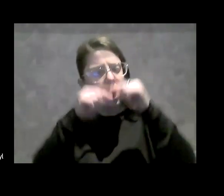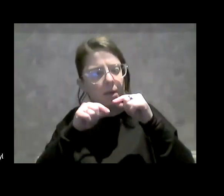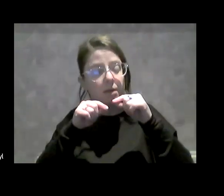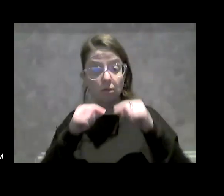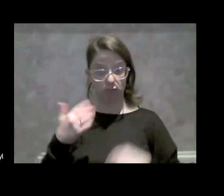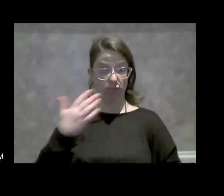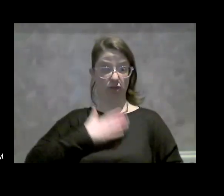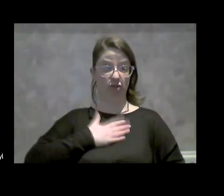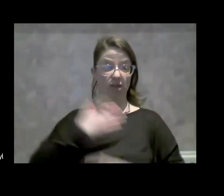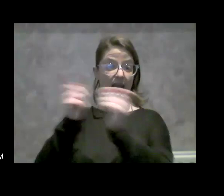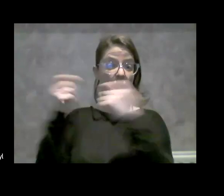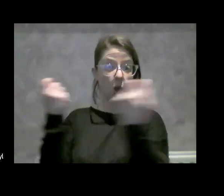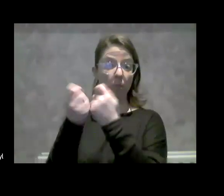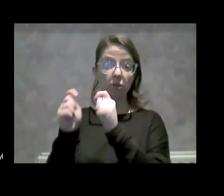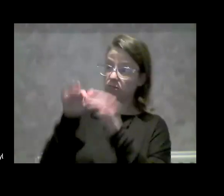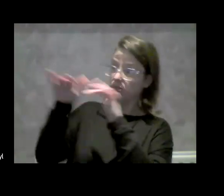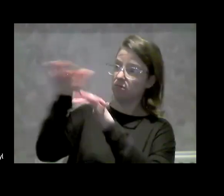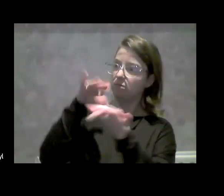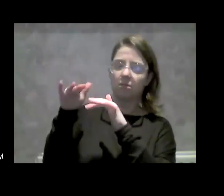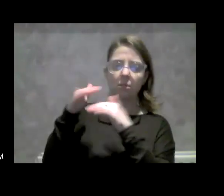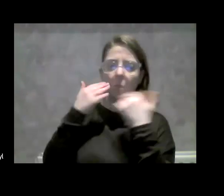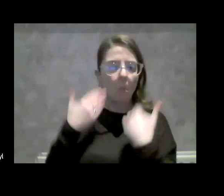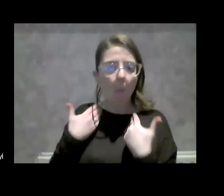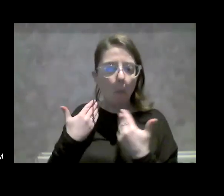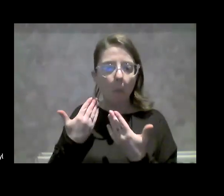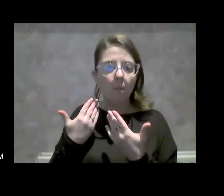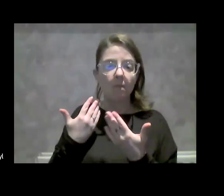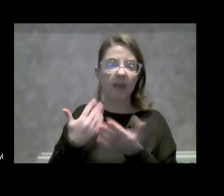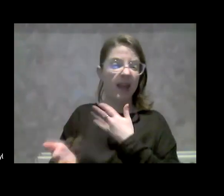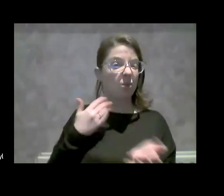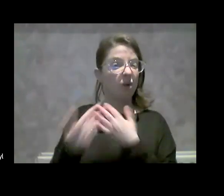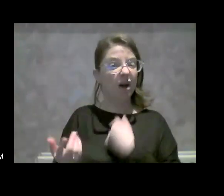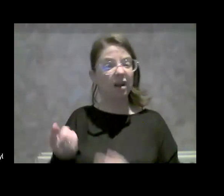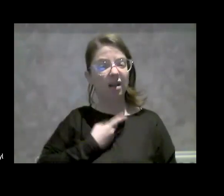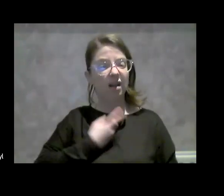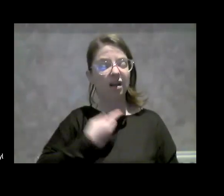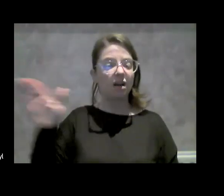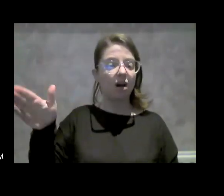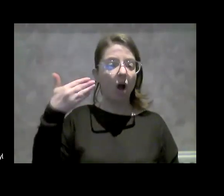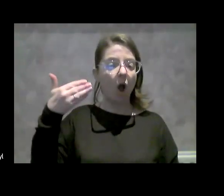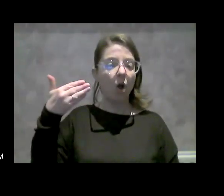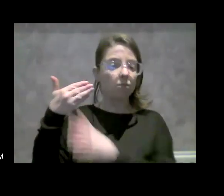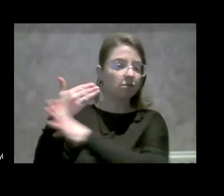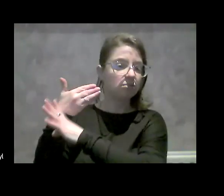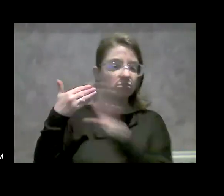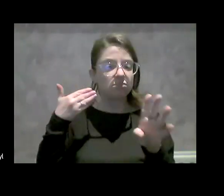cupboards? It was all blurry. Anyway, I left the door